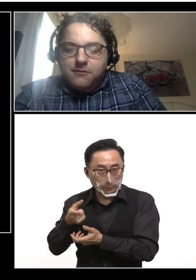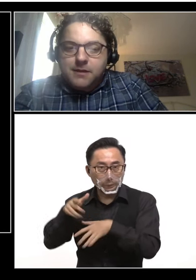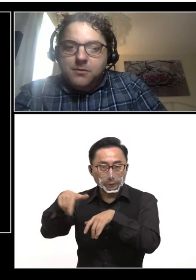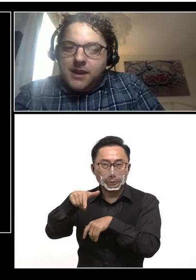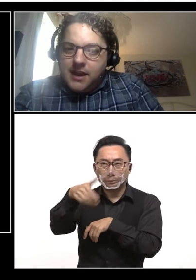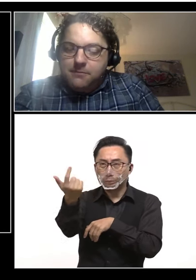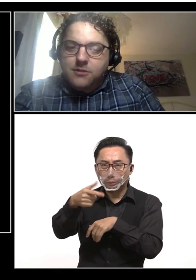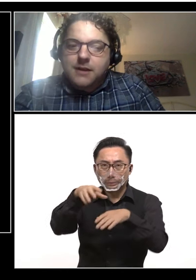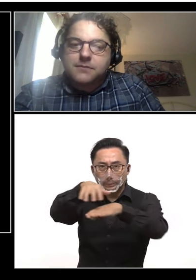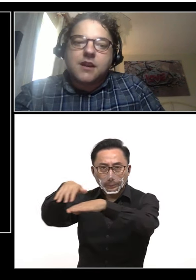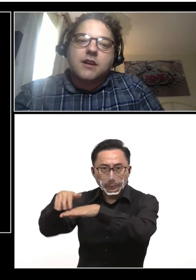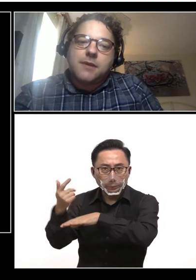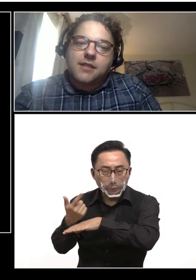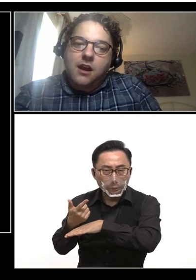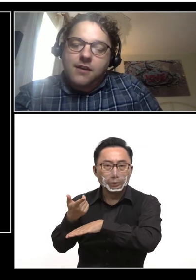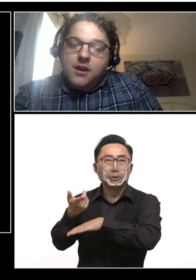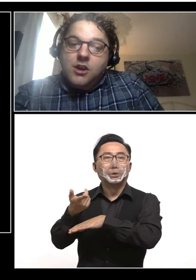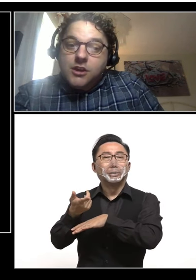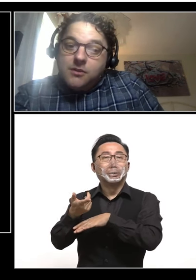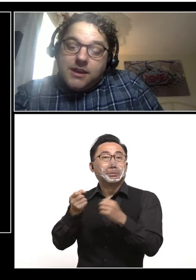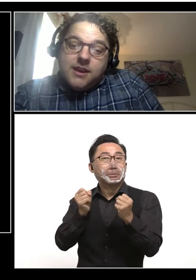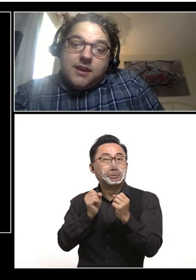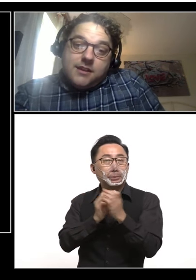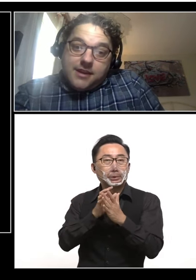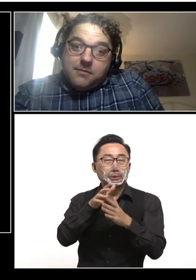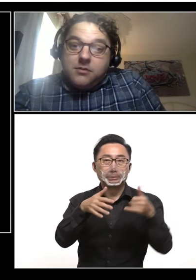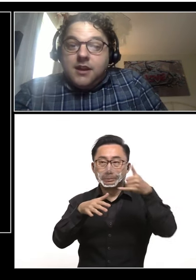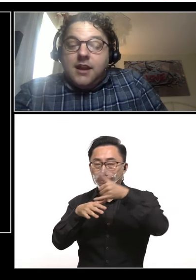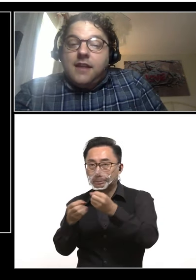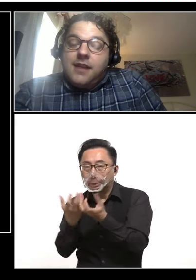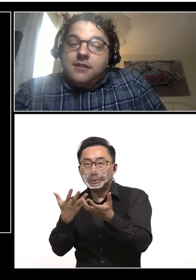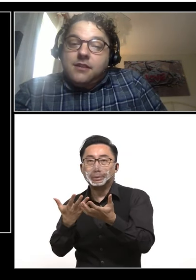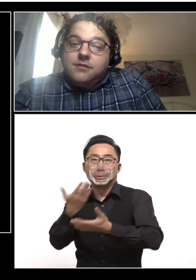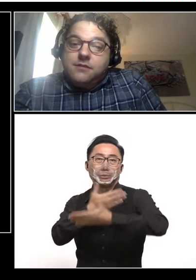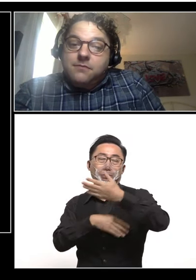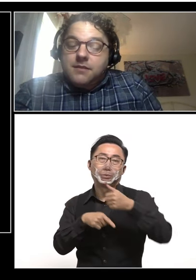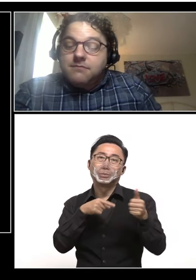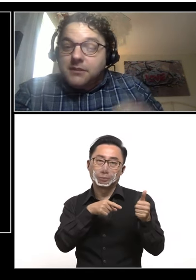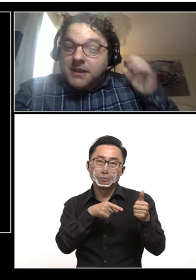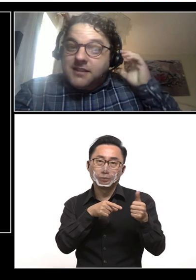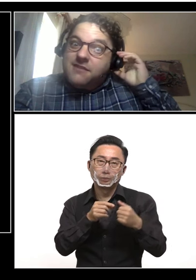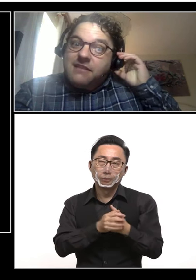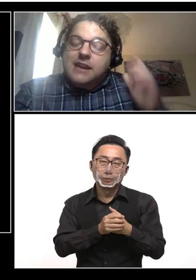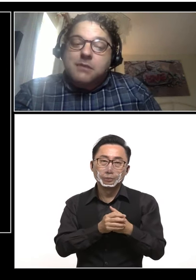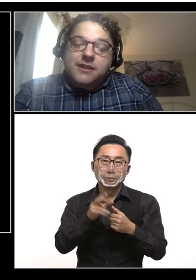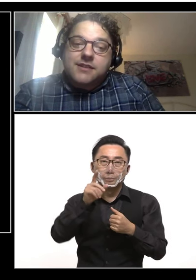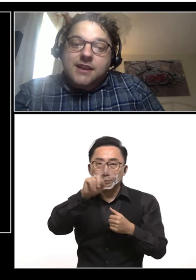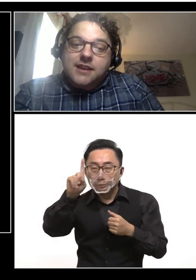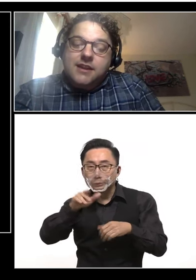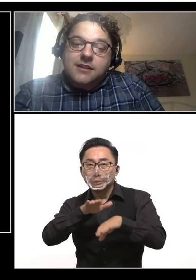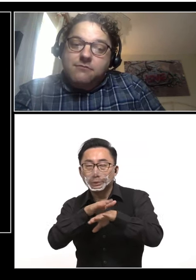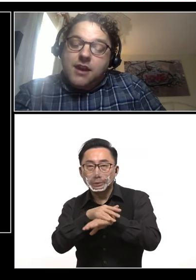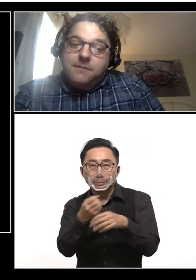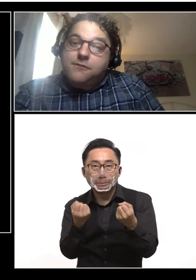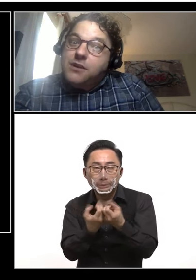number of people in our programs that are coming that are newly disabled and that those are, that's because they found landmines